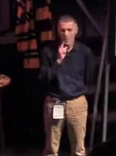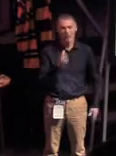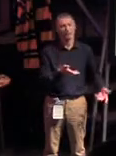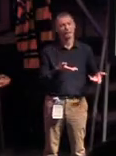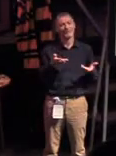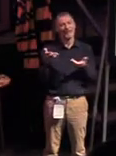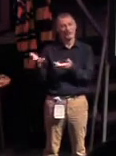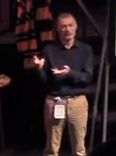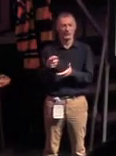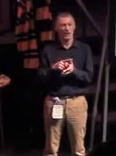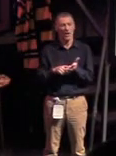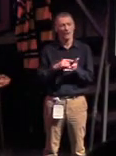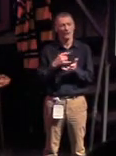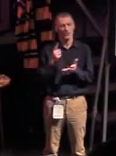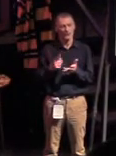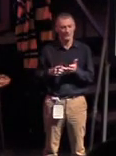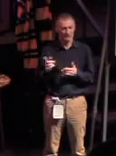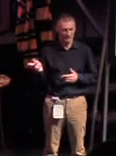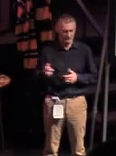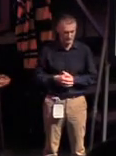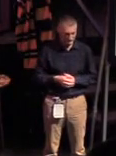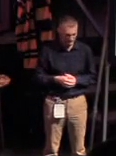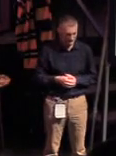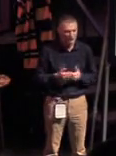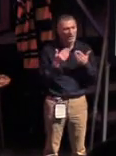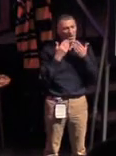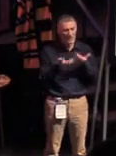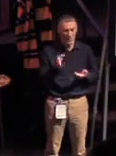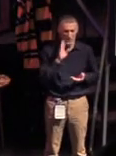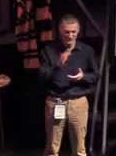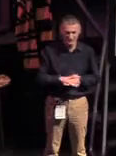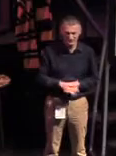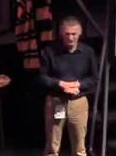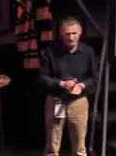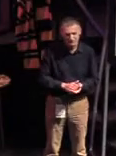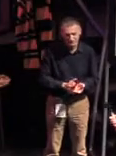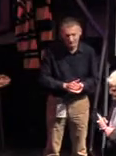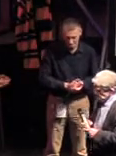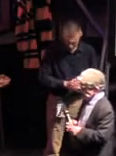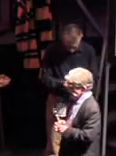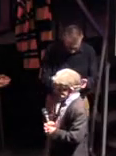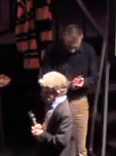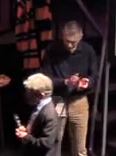introduce Alsa, and thank you very much for listening.